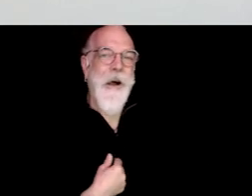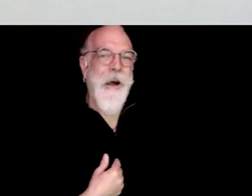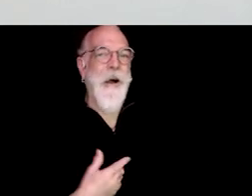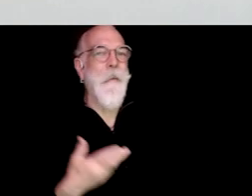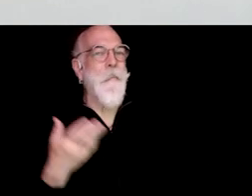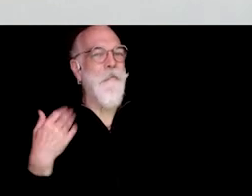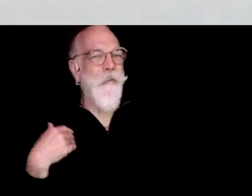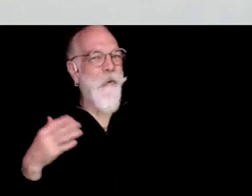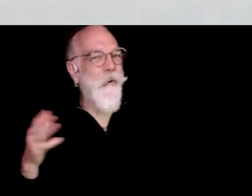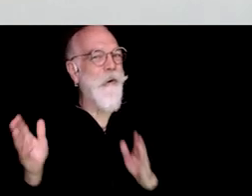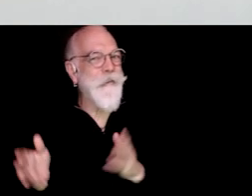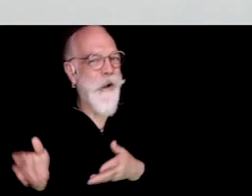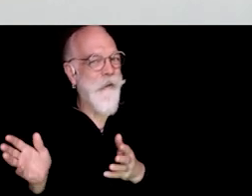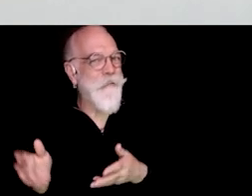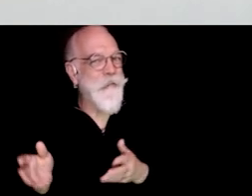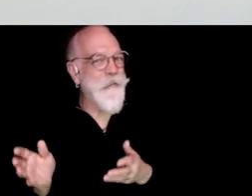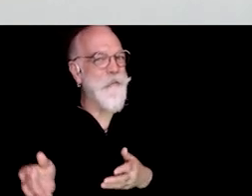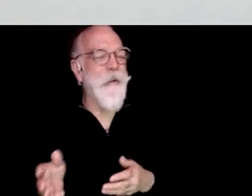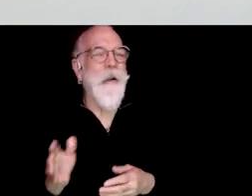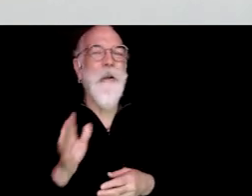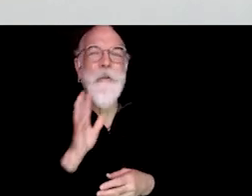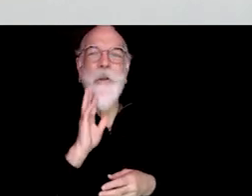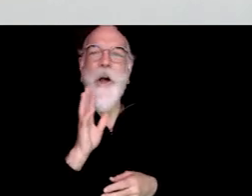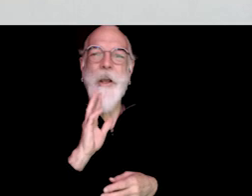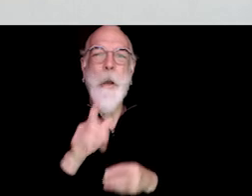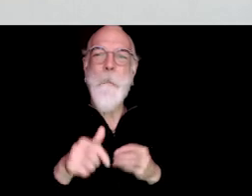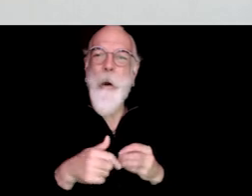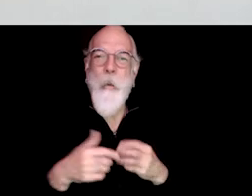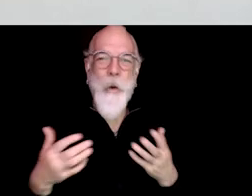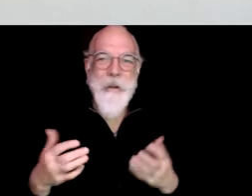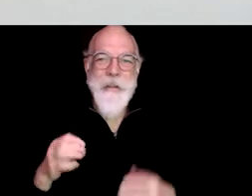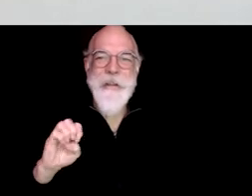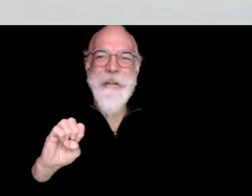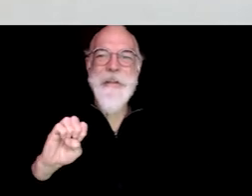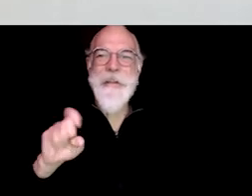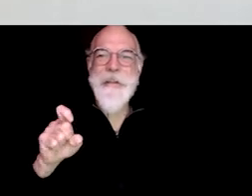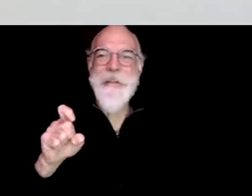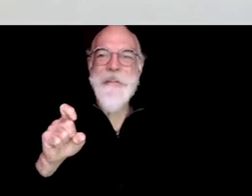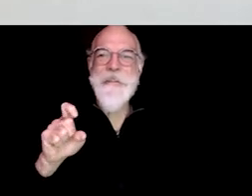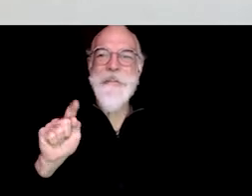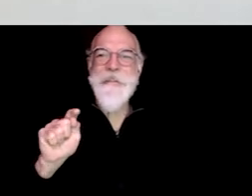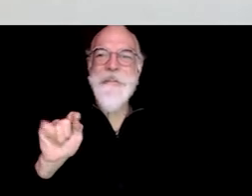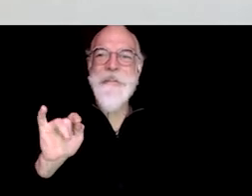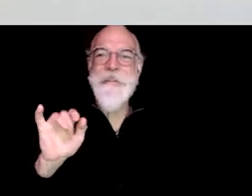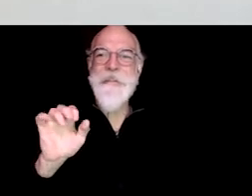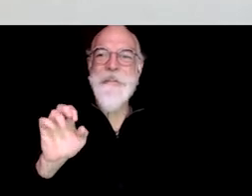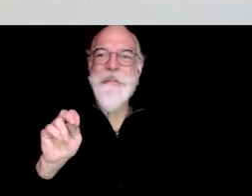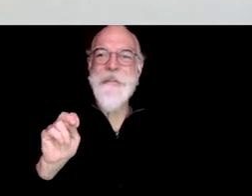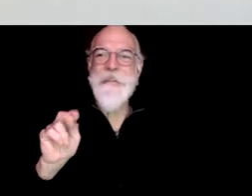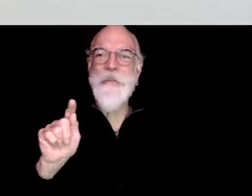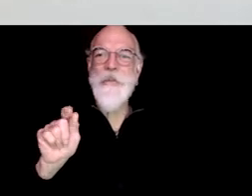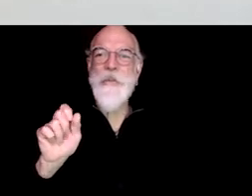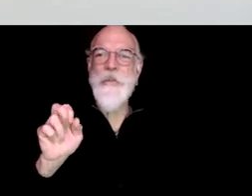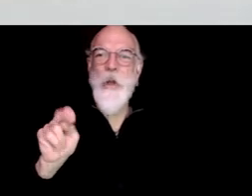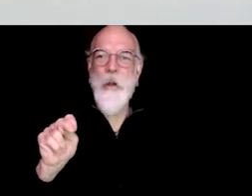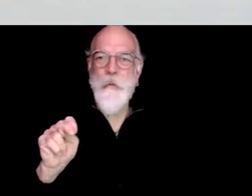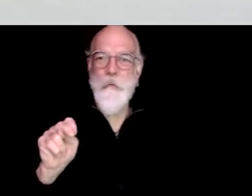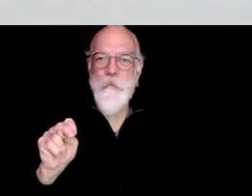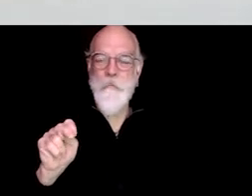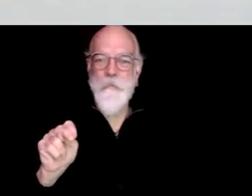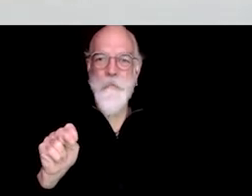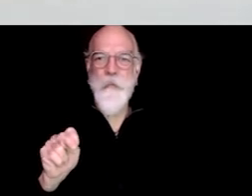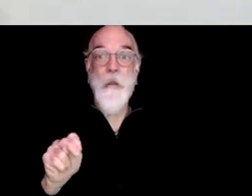I had a conversation with a person talking about extinction events, and he was talking about the larger the animal, the